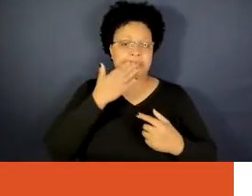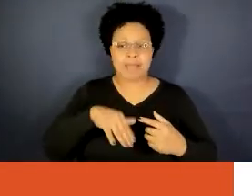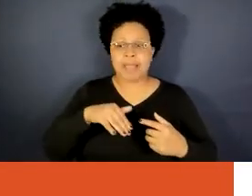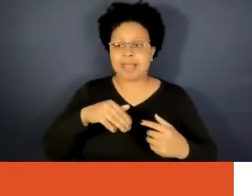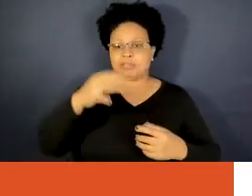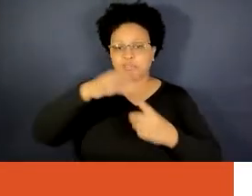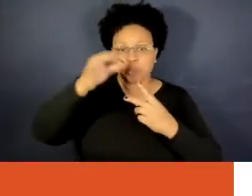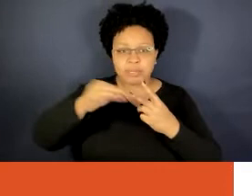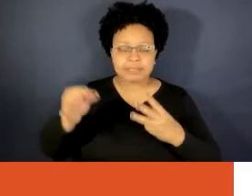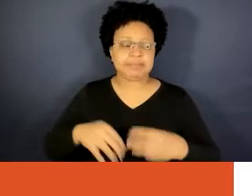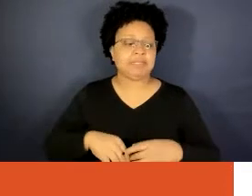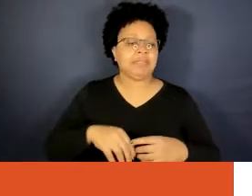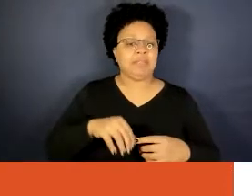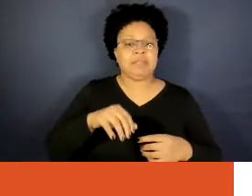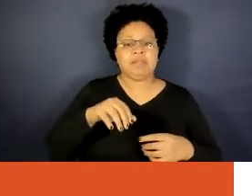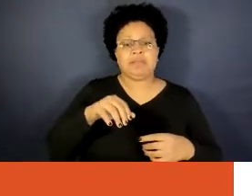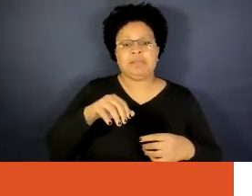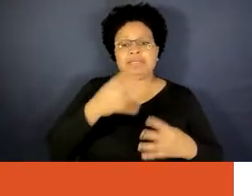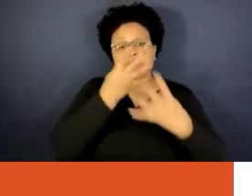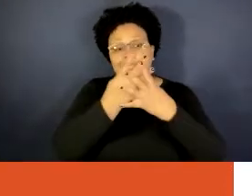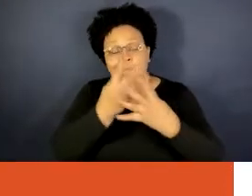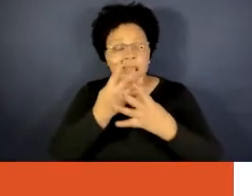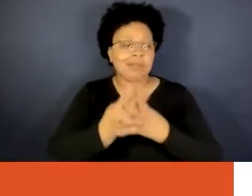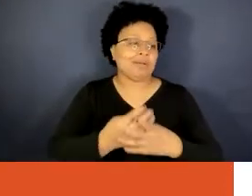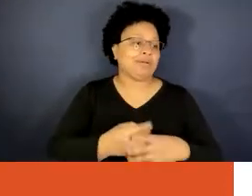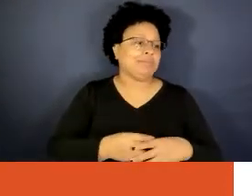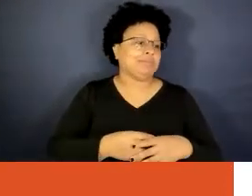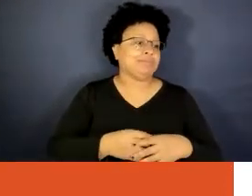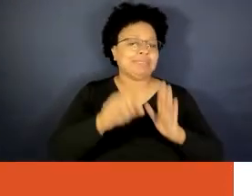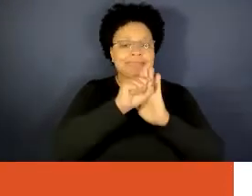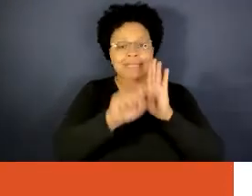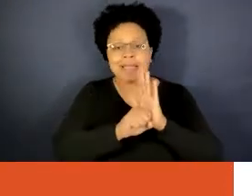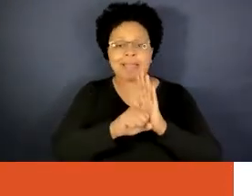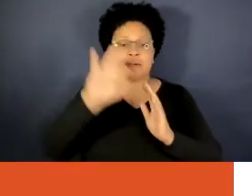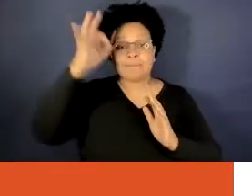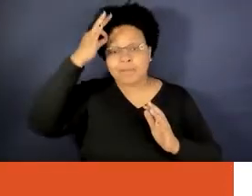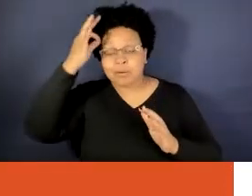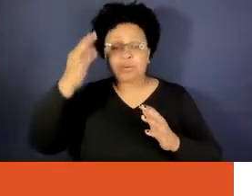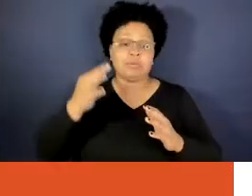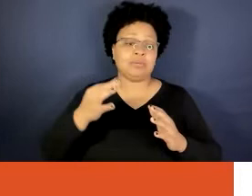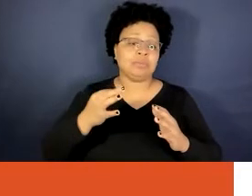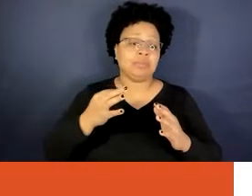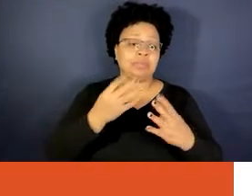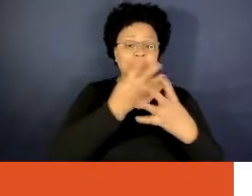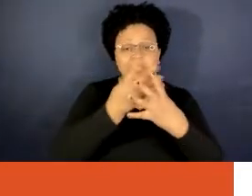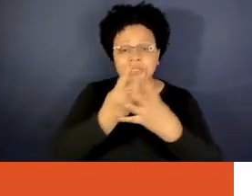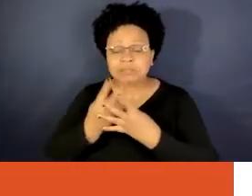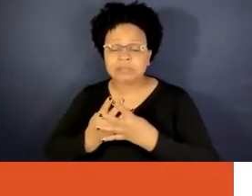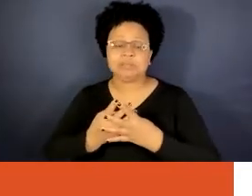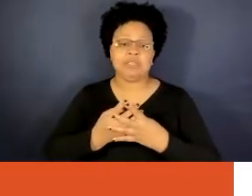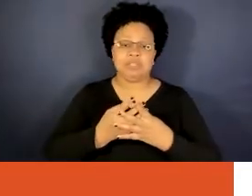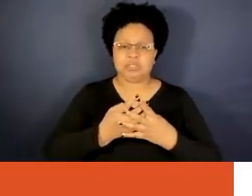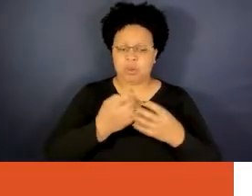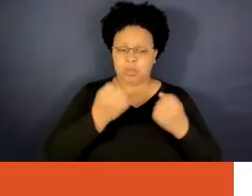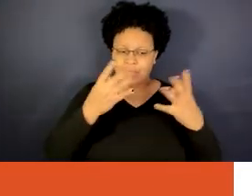juvenile detention centers. They may end up in the county jail. They may end up in state or federal prison. And so what we need to do with people that have a lot of